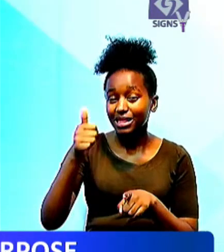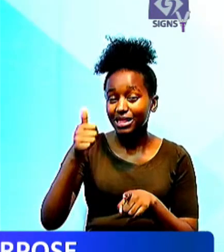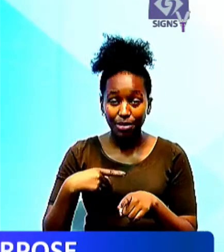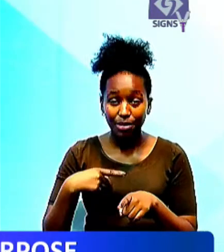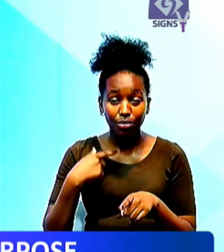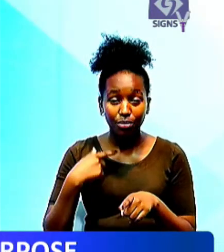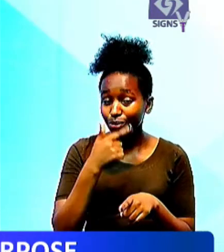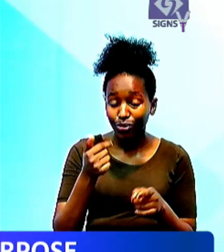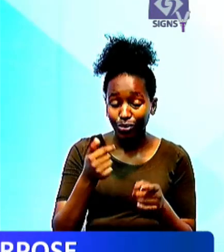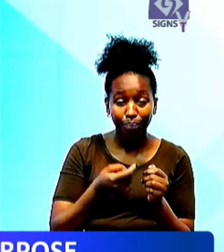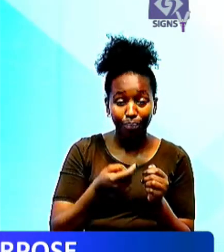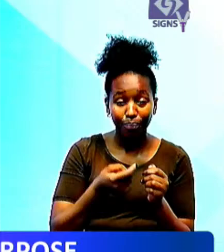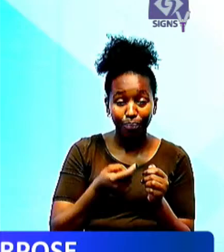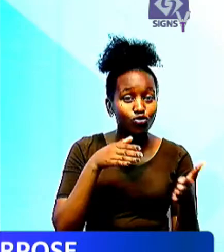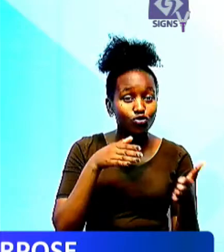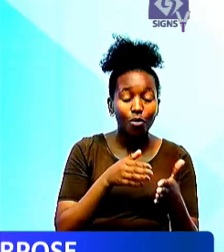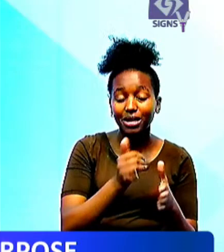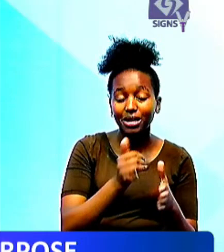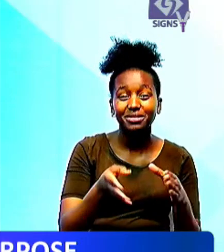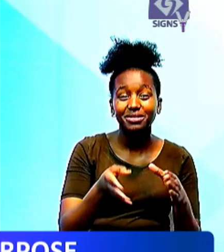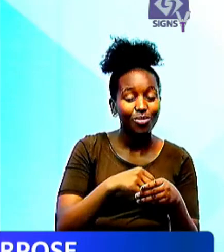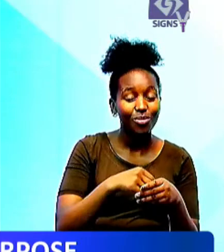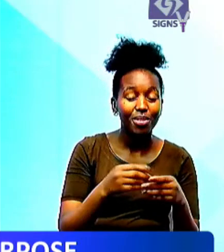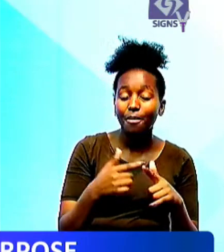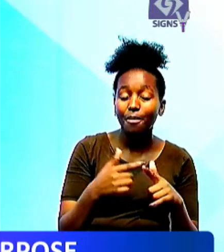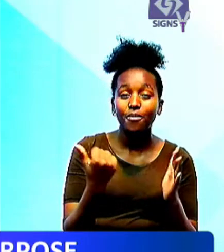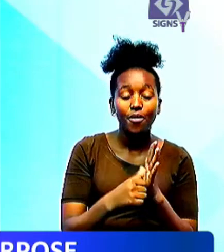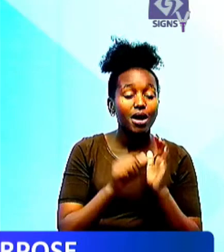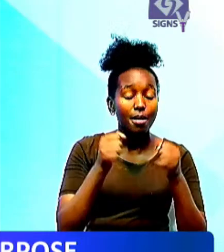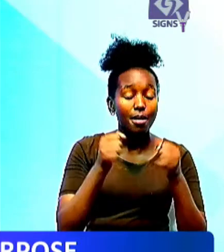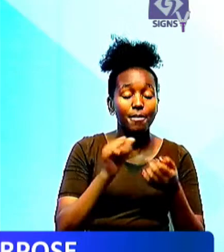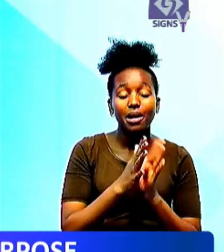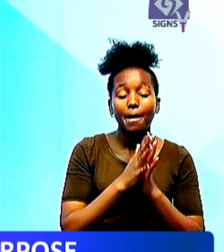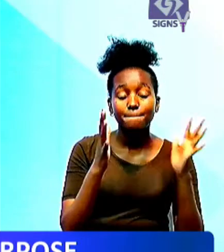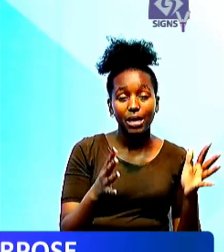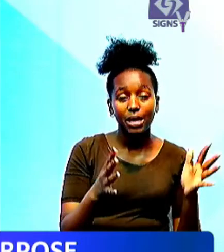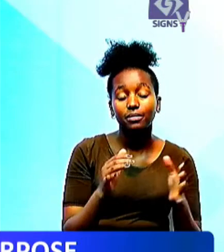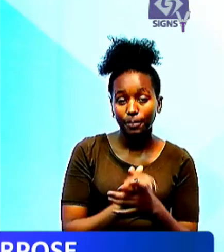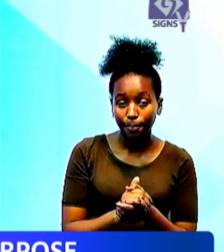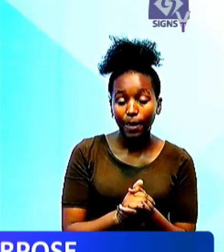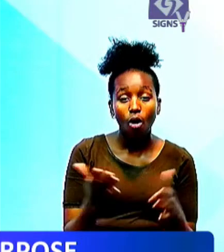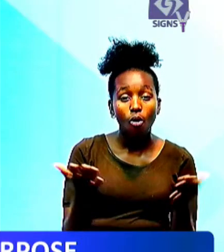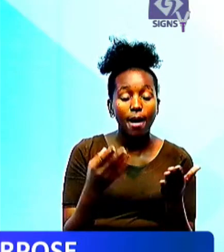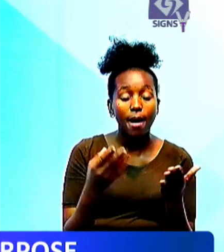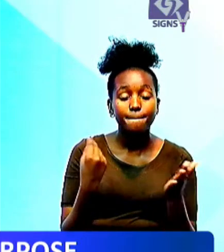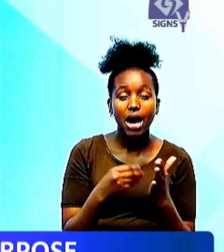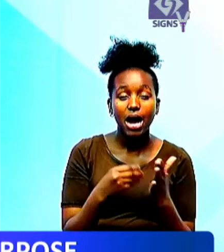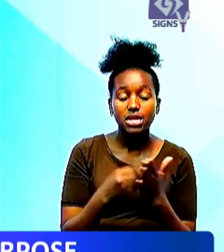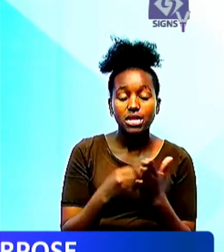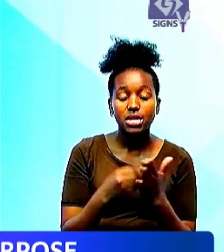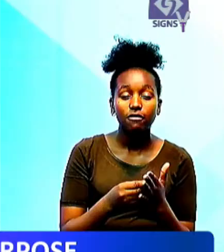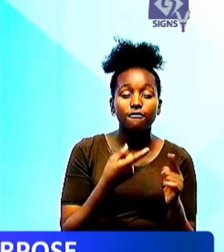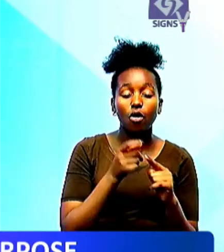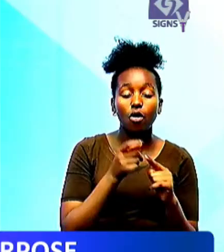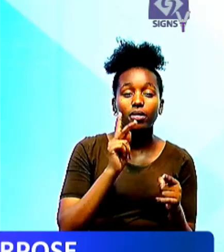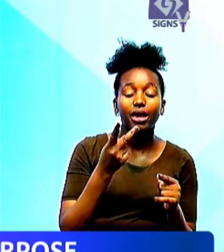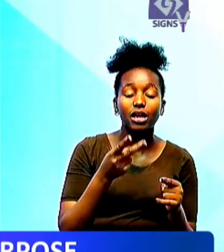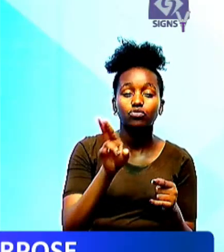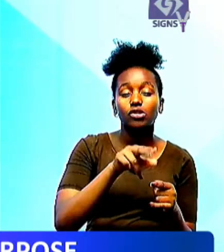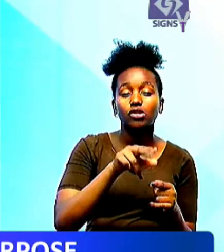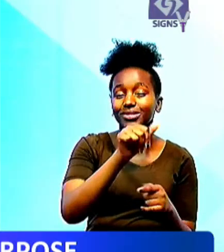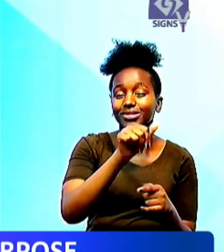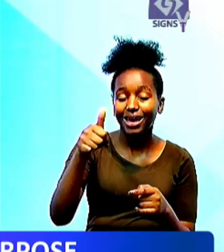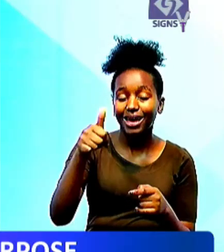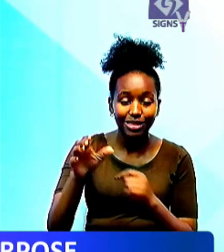out. Meaning there was what you call capital flight. Money was moving from Kenyan to other advanced economies. So the more pressure on the Kenya